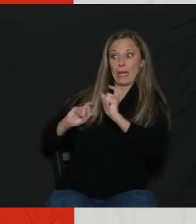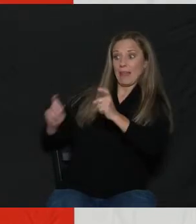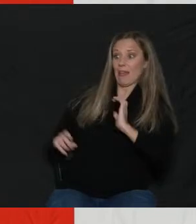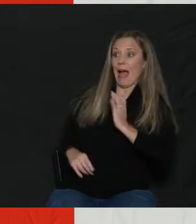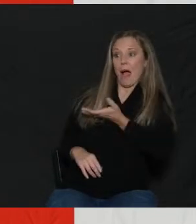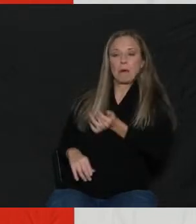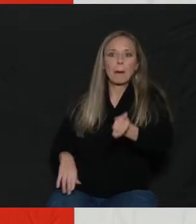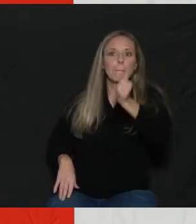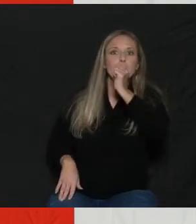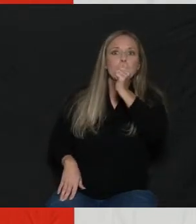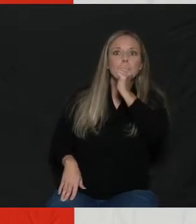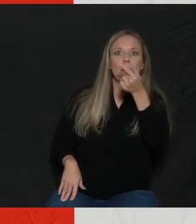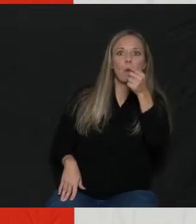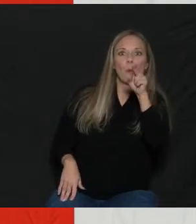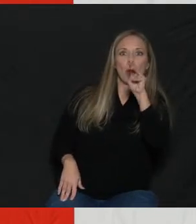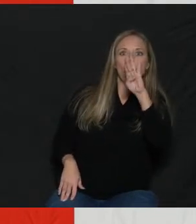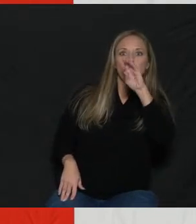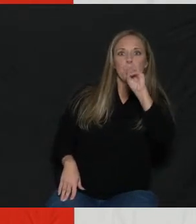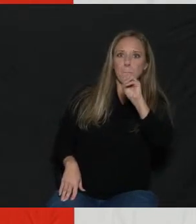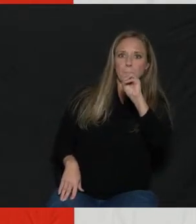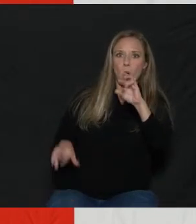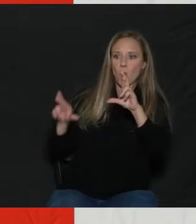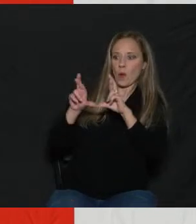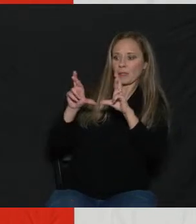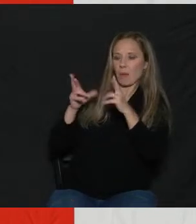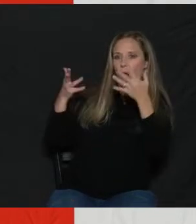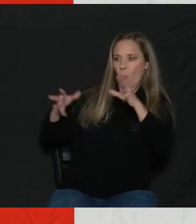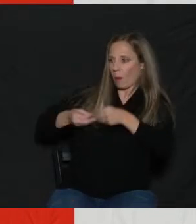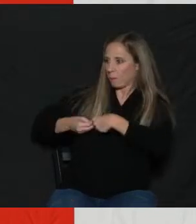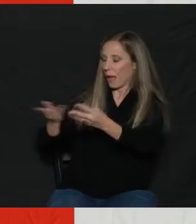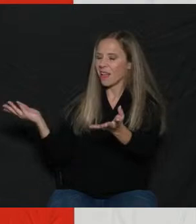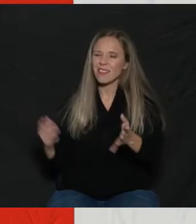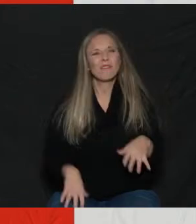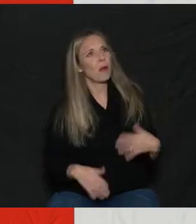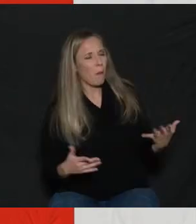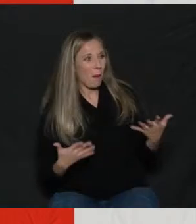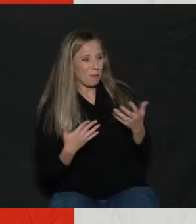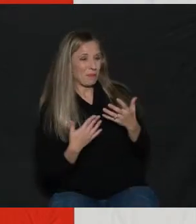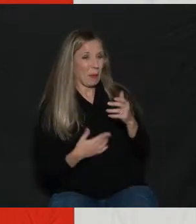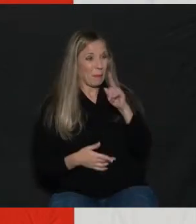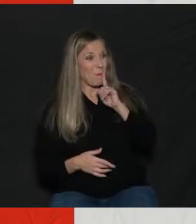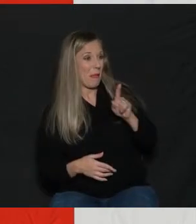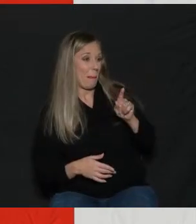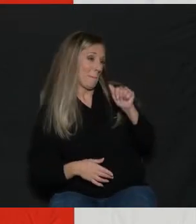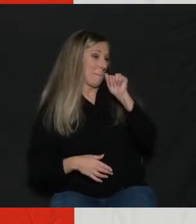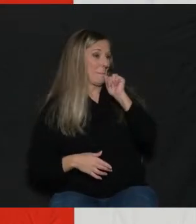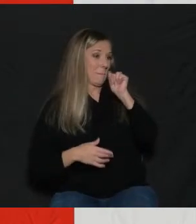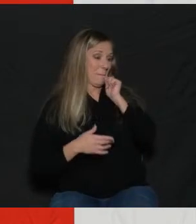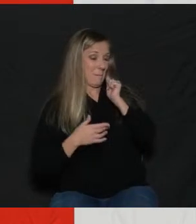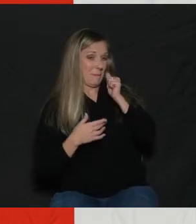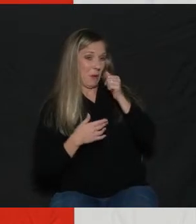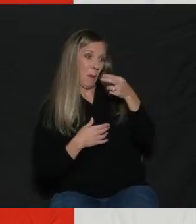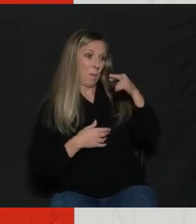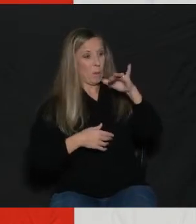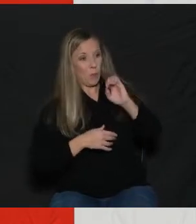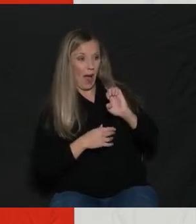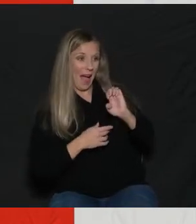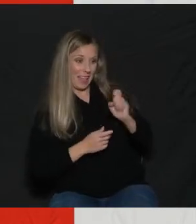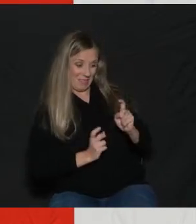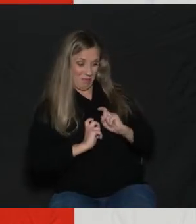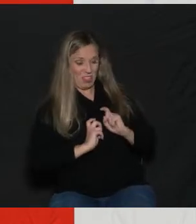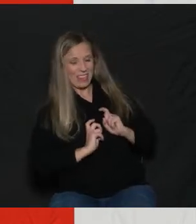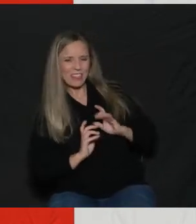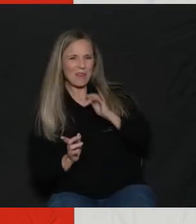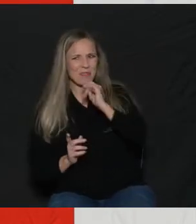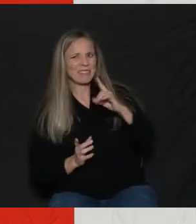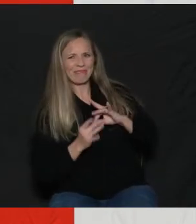recipe for all the world to see. Well, prize Online, possession, but- honey, I don't know if I'd really say that. I mean, it's just easy gumbo. I mean, What I'm saying, is this